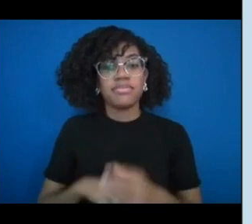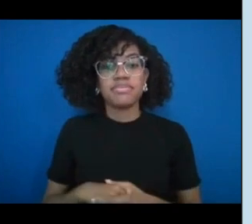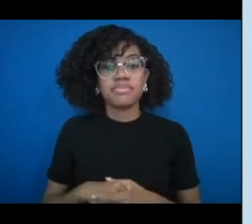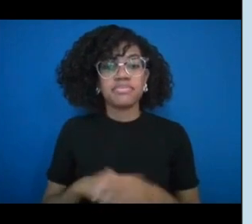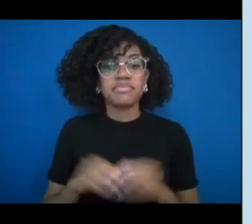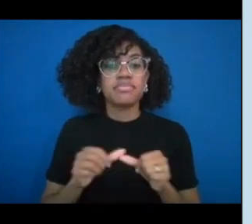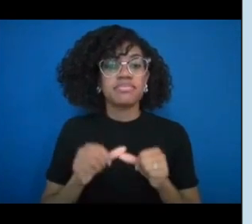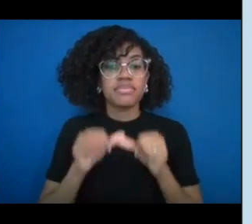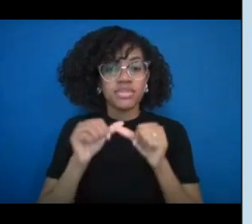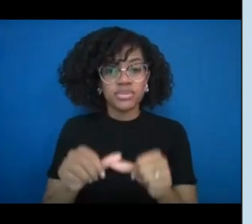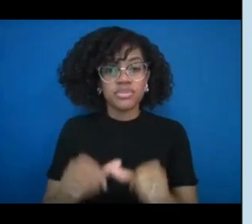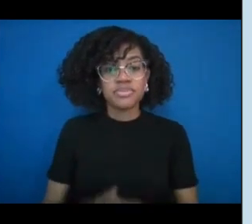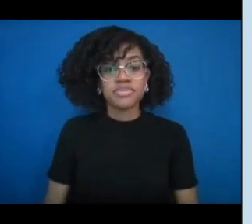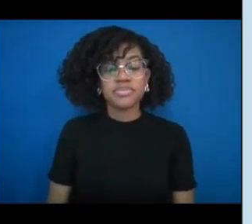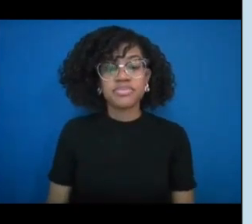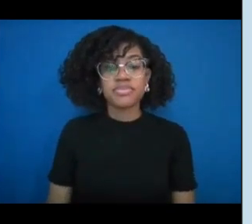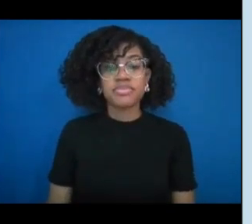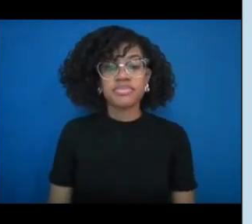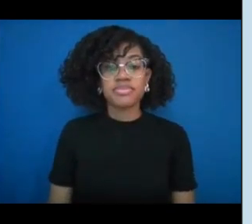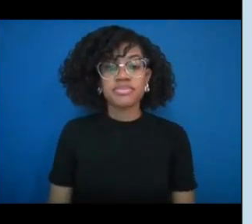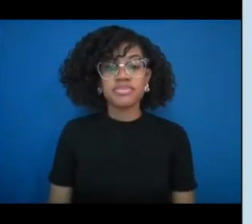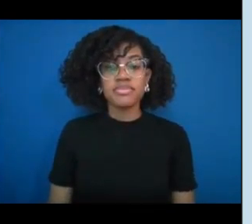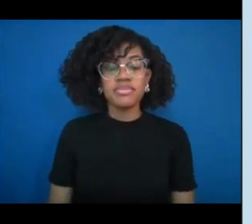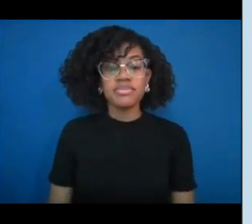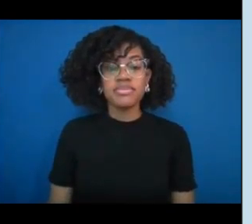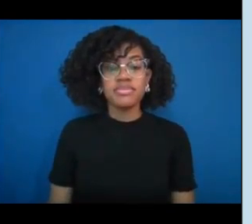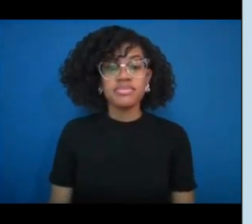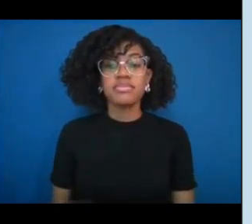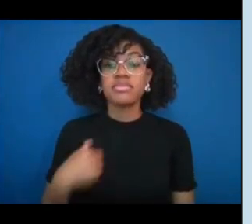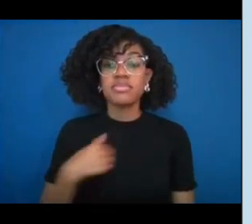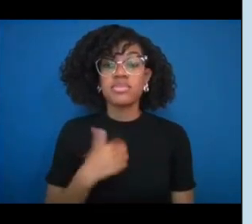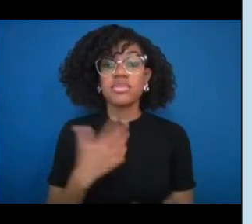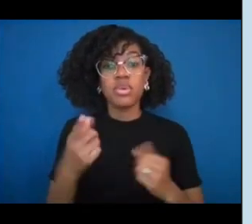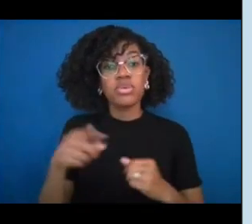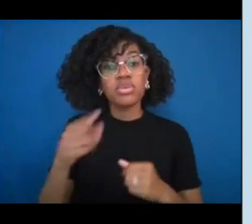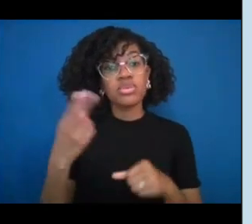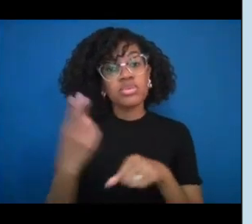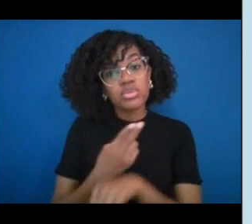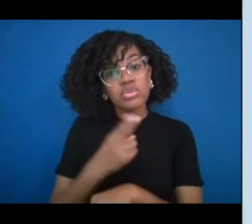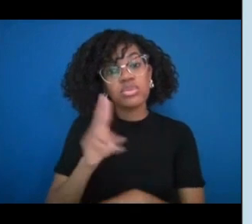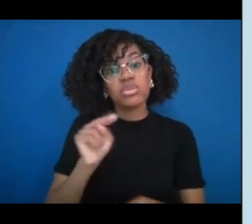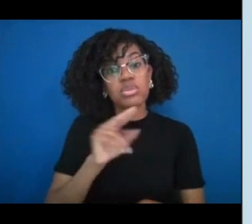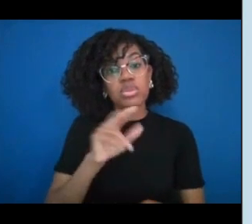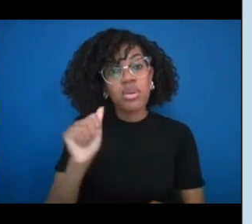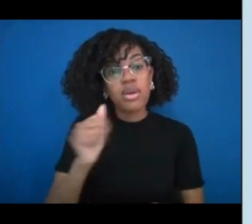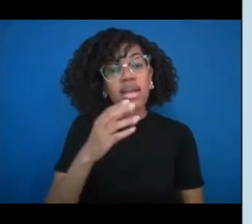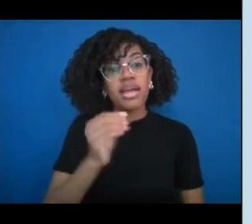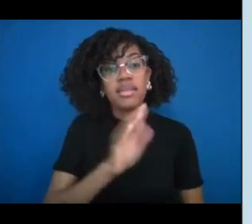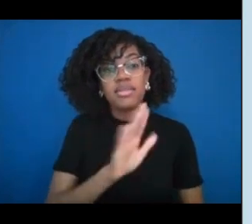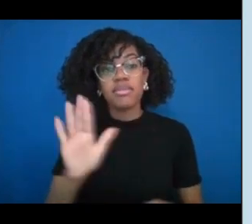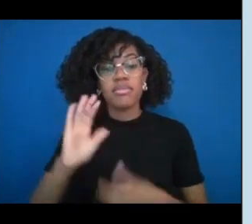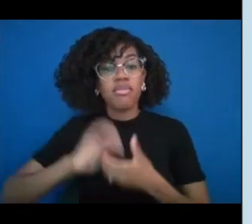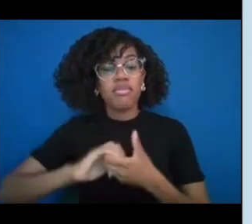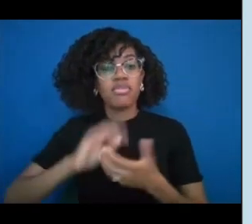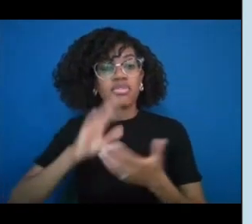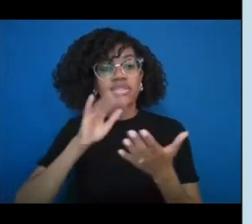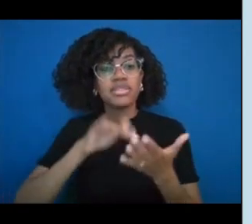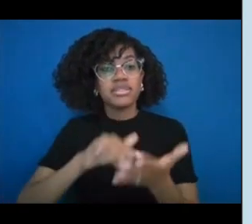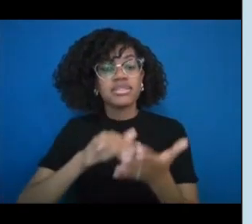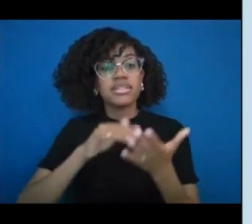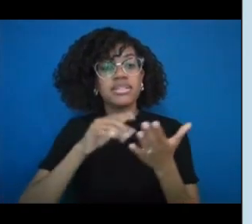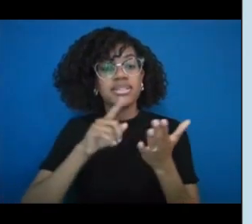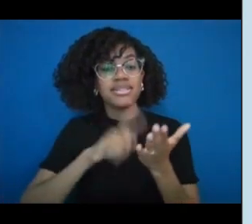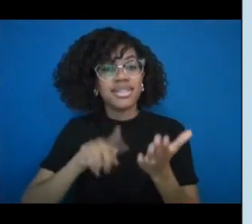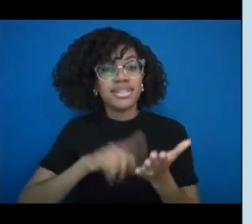We ask that you utilize NOAA and or its partners' scientific data access tools,